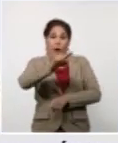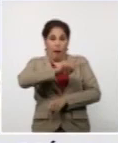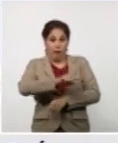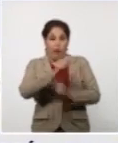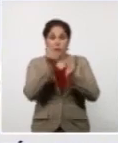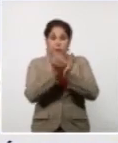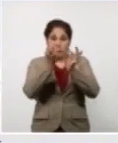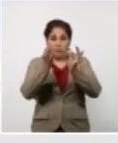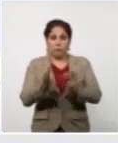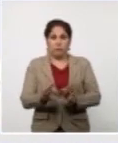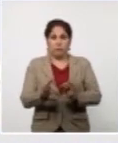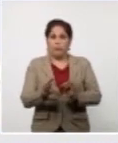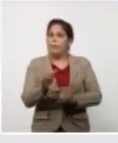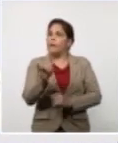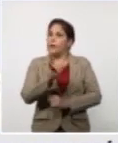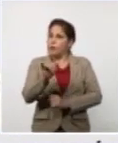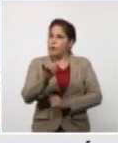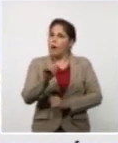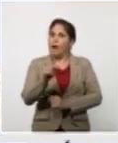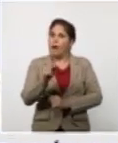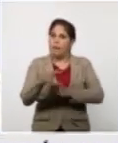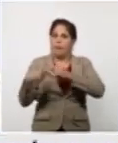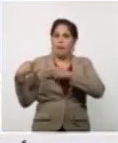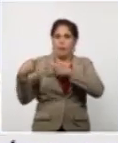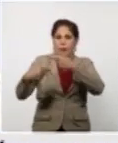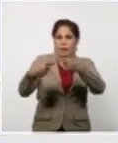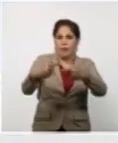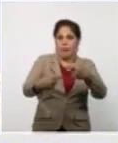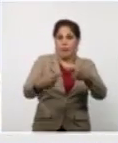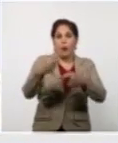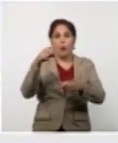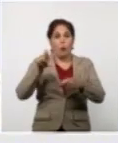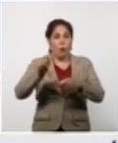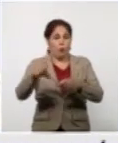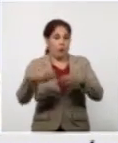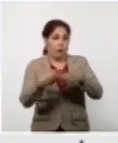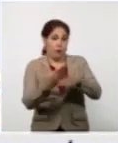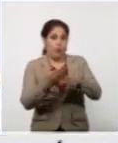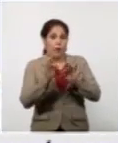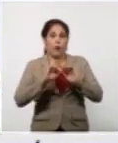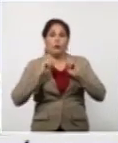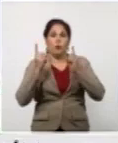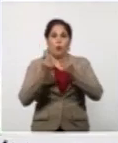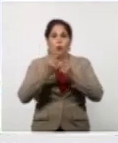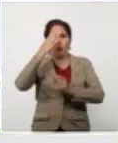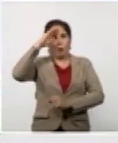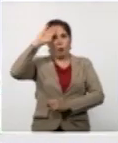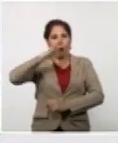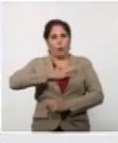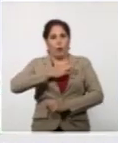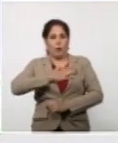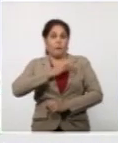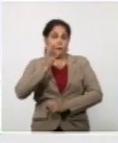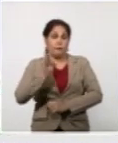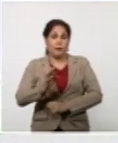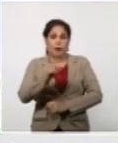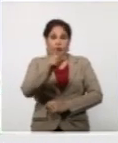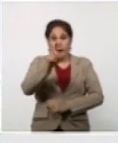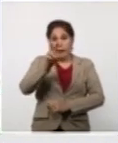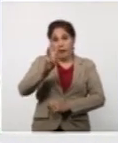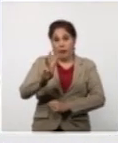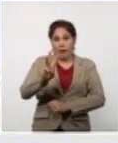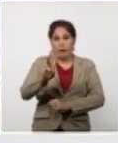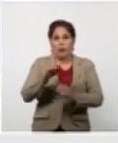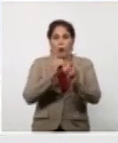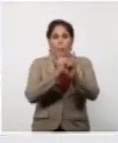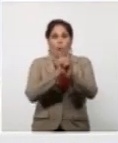13 of them are confirmed case contacts. Only in one case it was not possible to determine